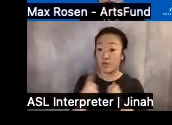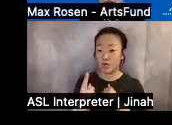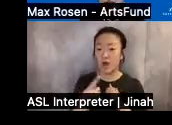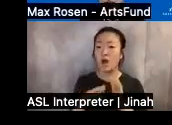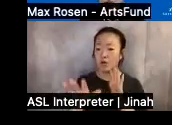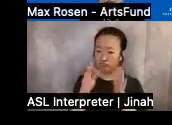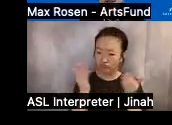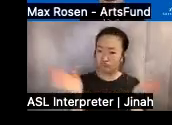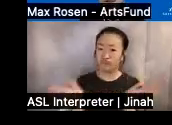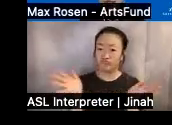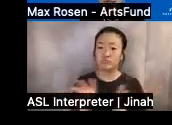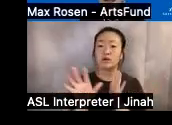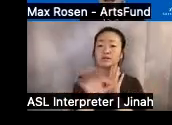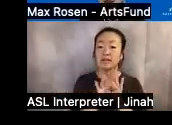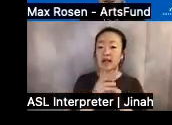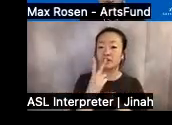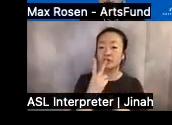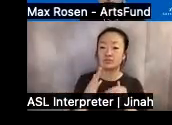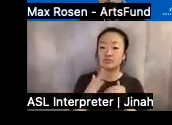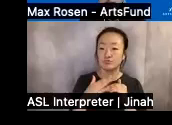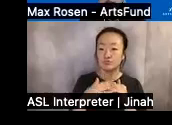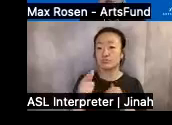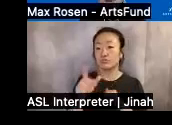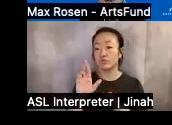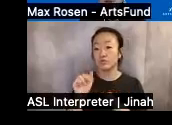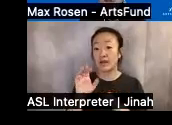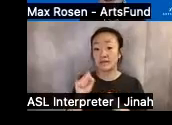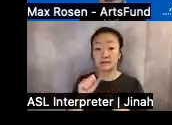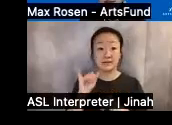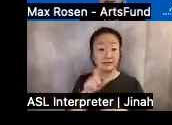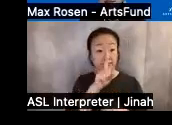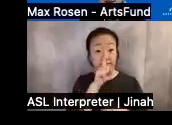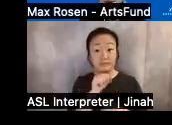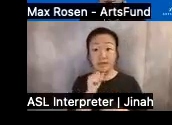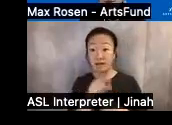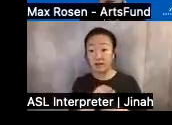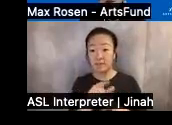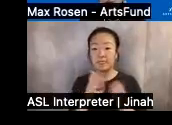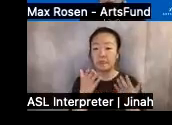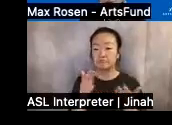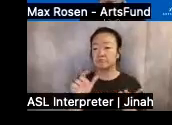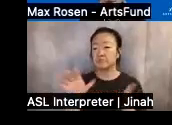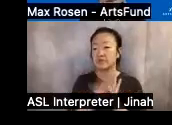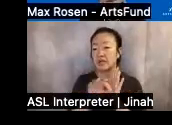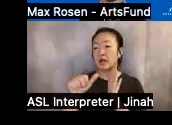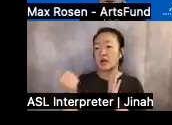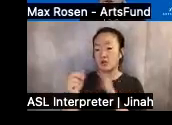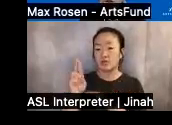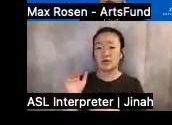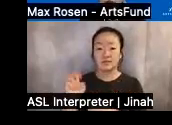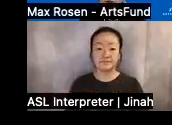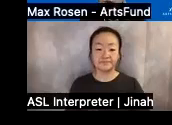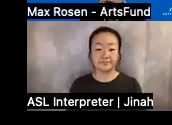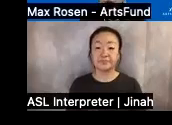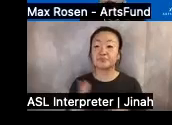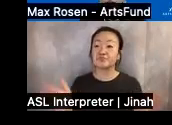more races. If an identity is not represented, we suggest you select some other race alone. We encourage you to